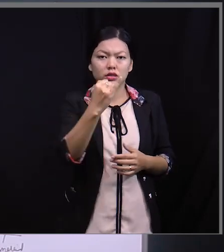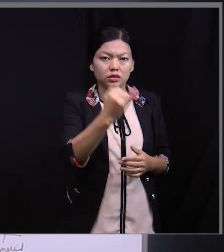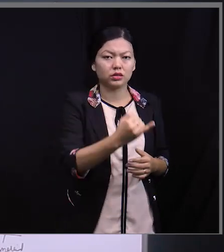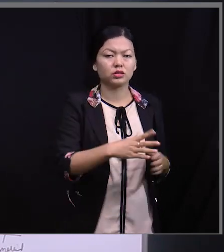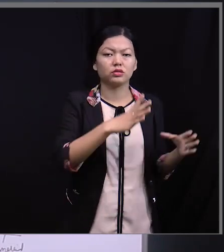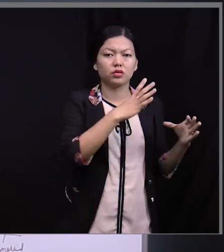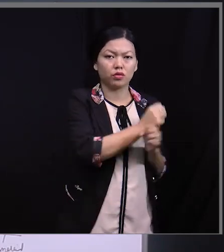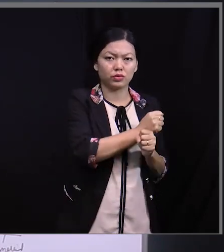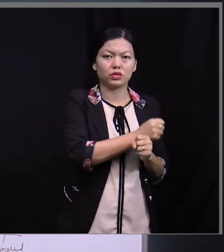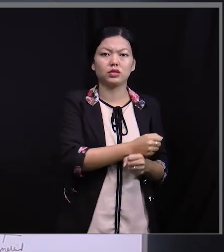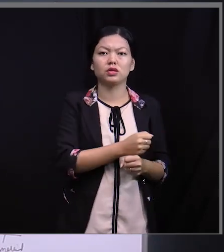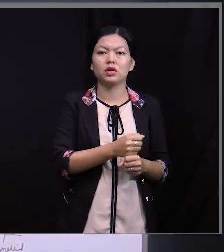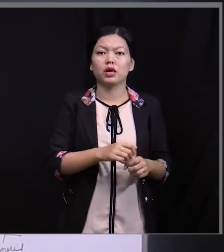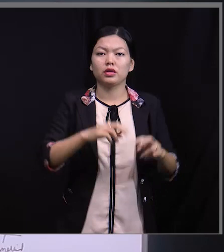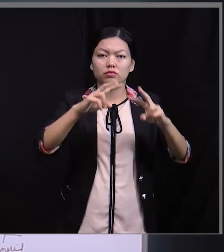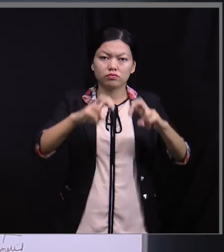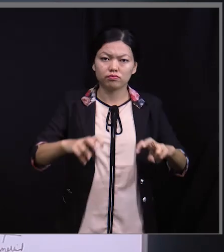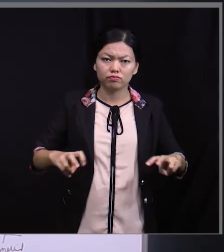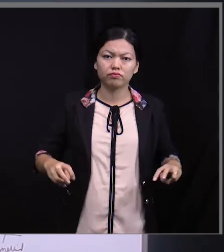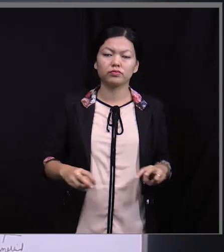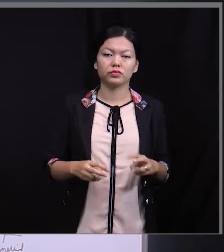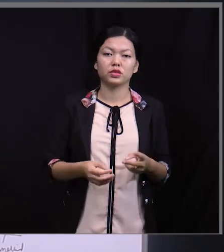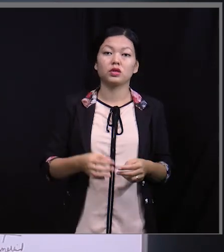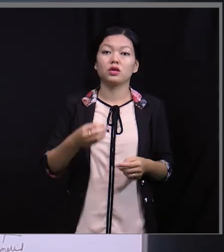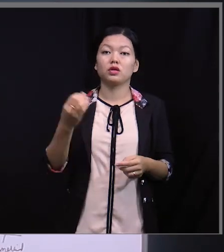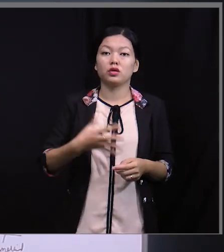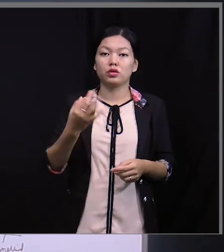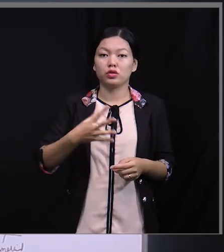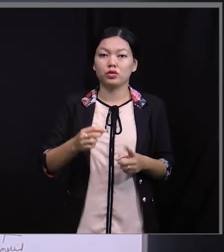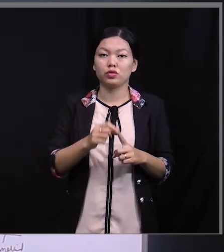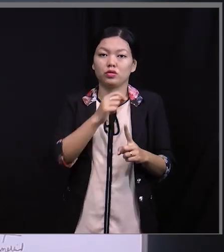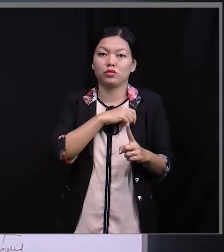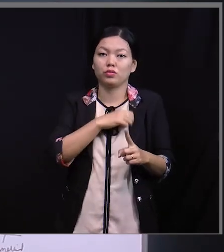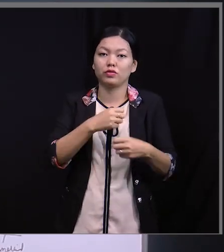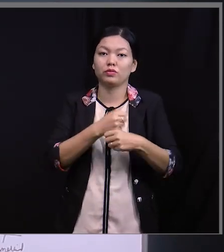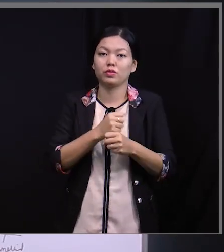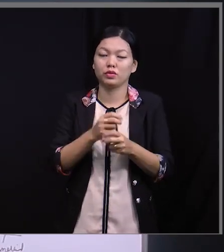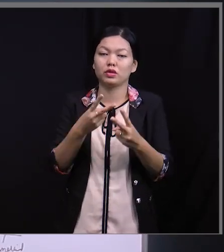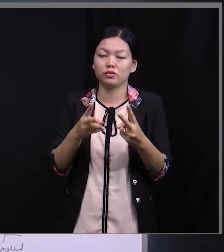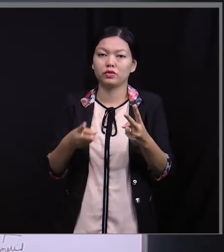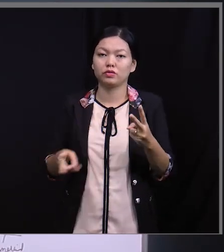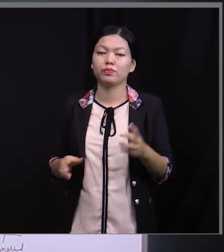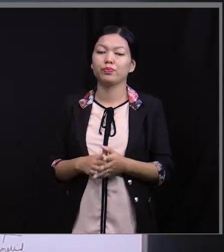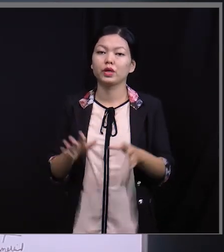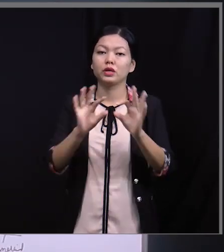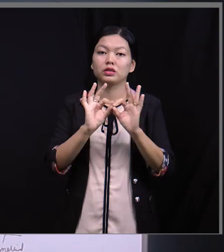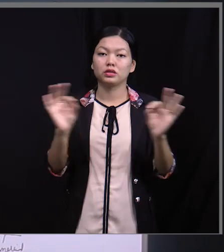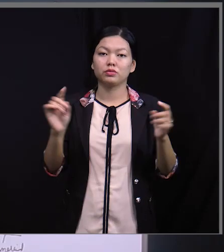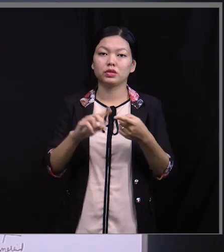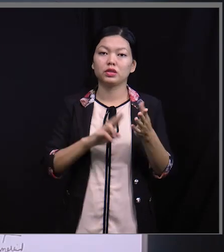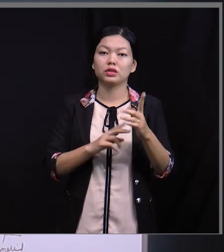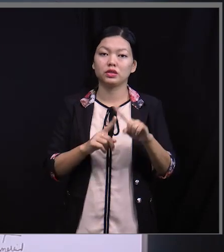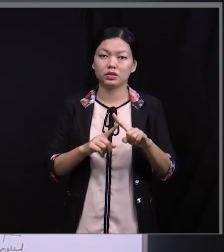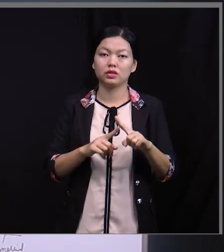it. So I hope by now you got the knowledge of who is an entrepreneur. In simple terms, an entrepreneur is just